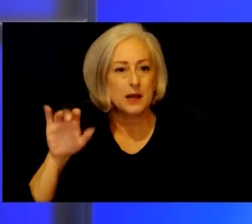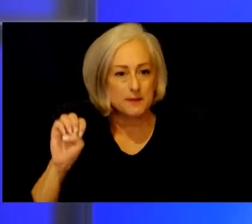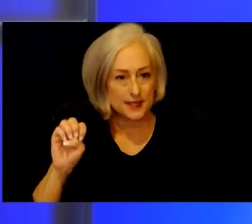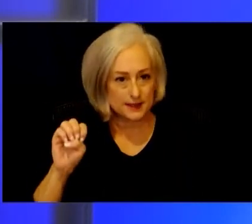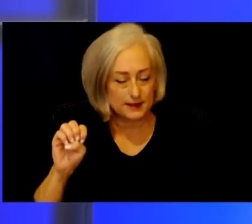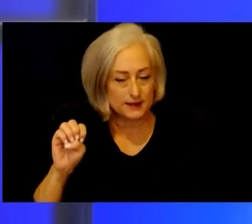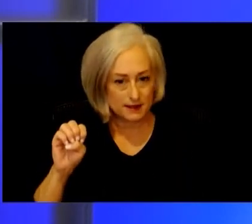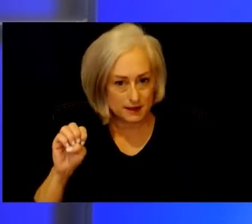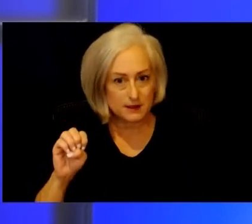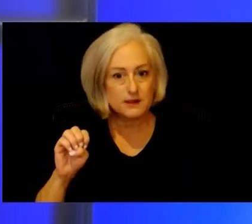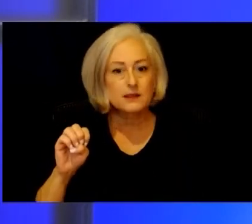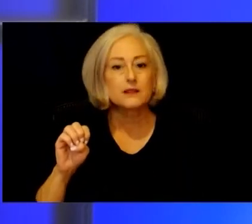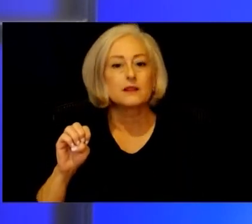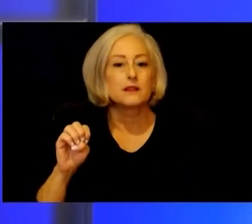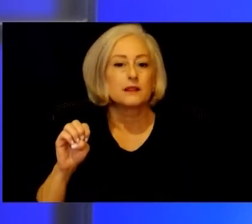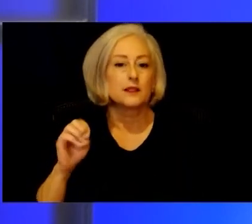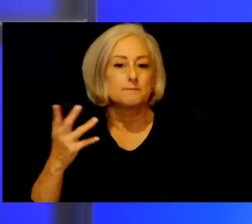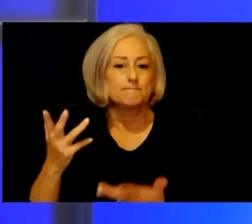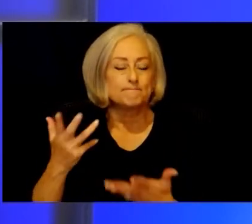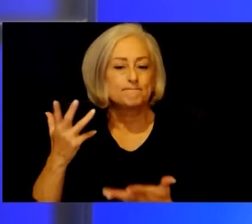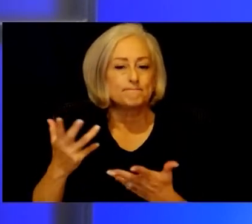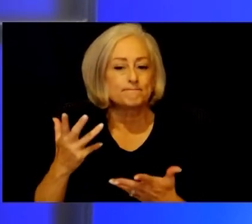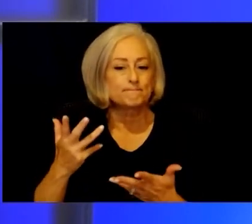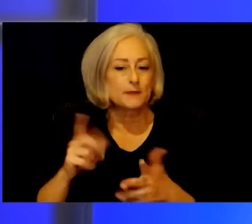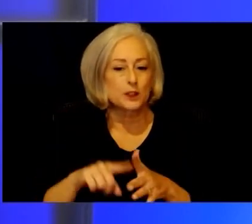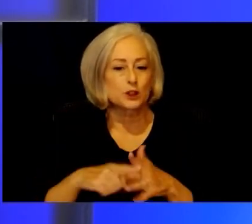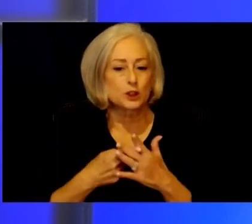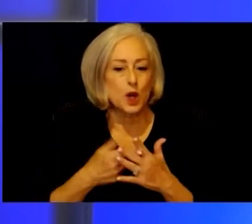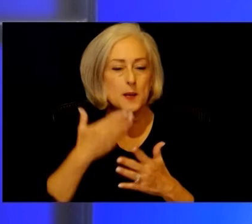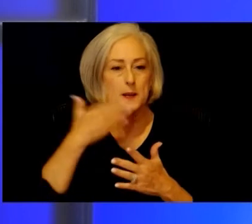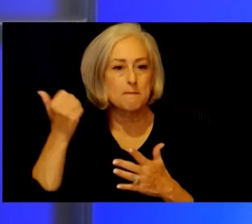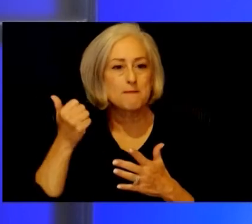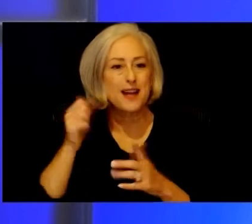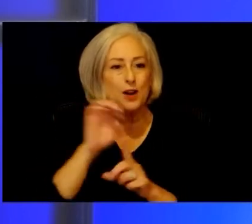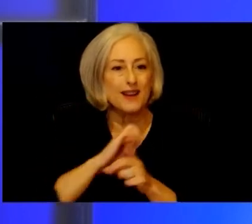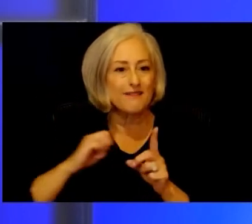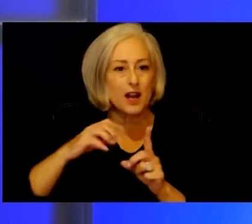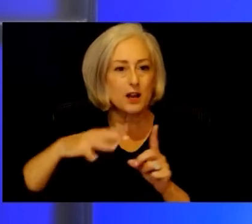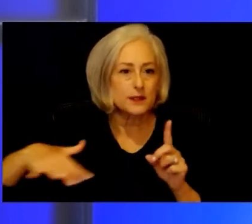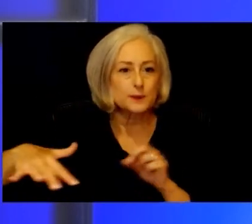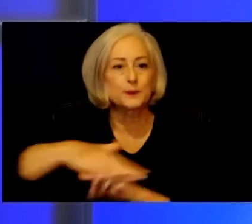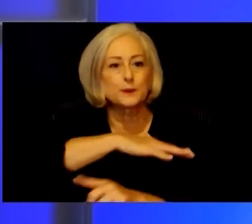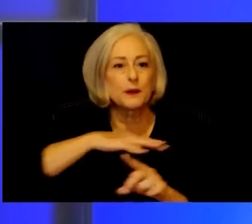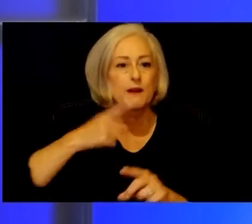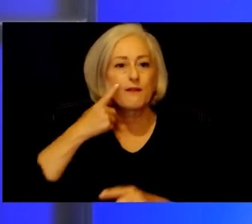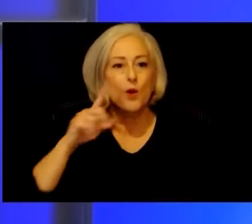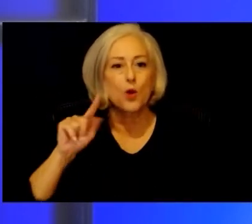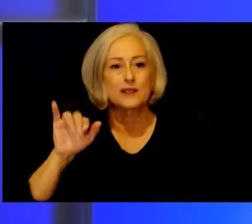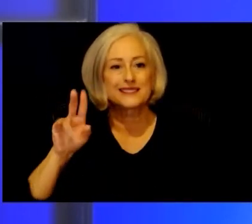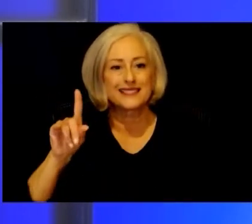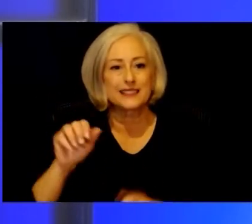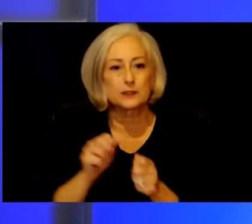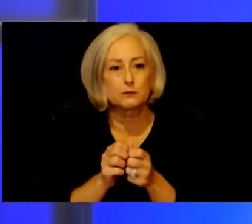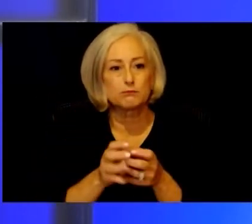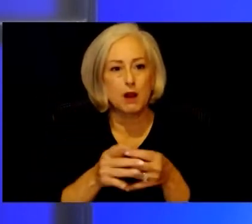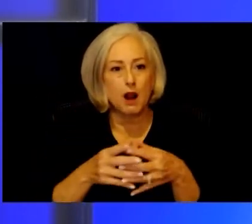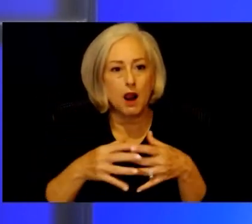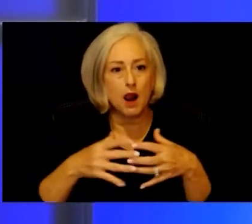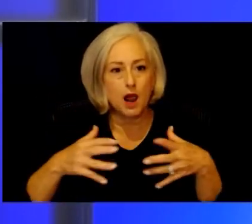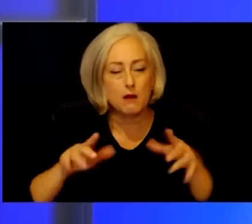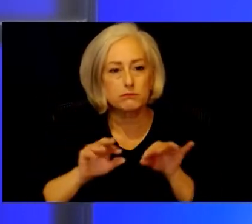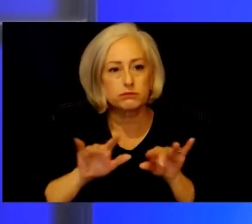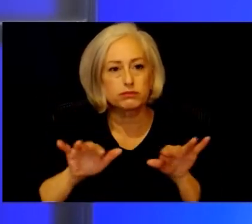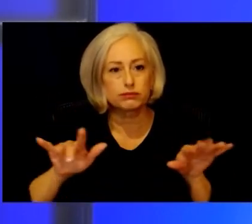of facilitating more better environment for ticks to really foster and go, their season is